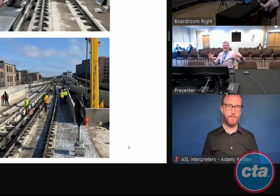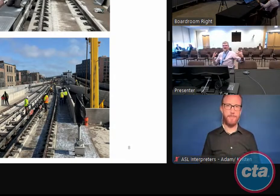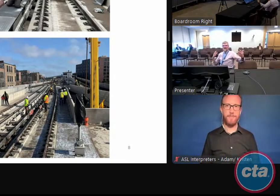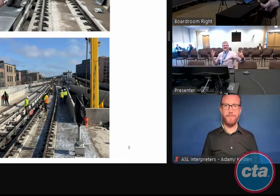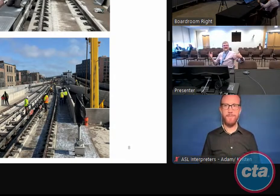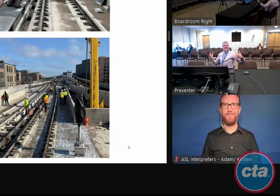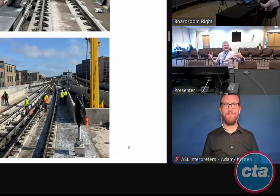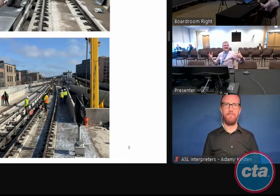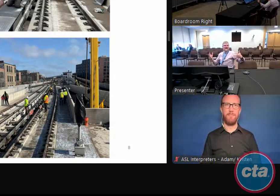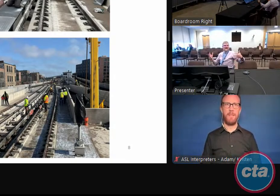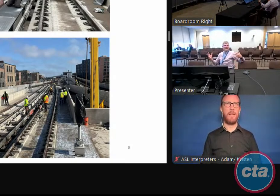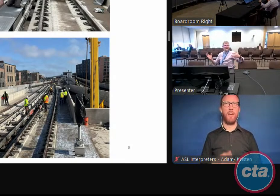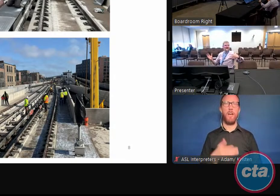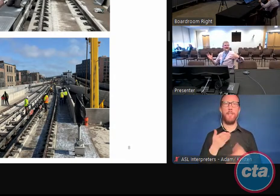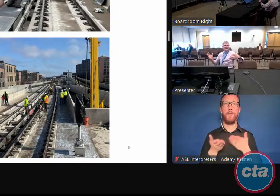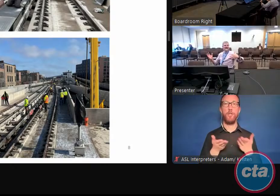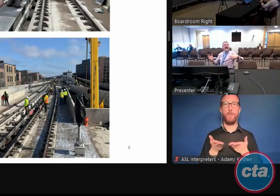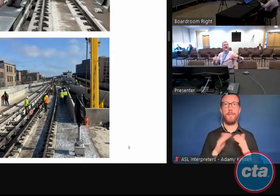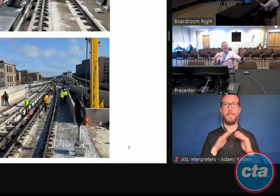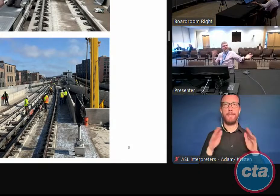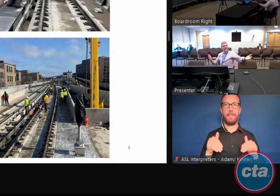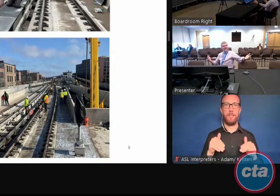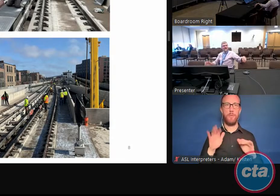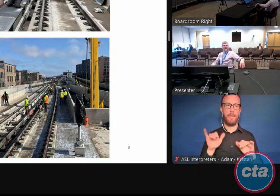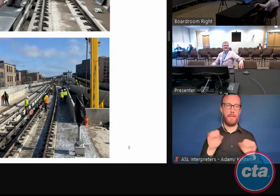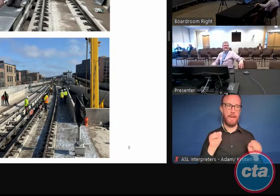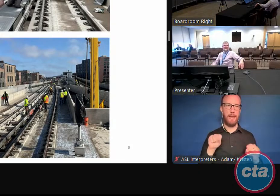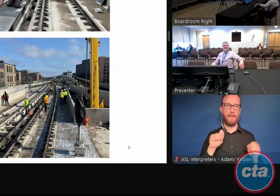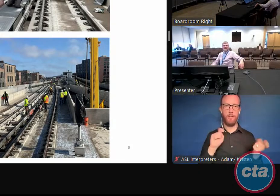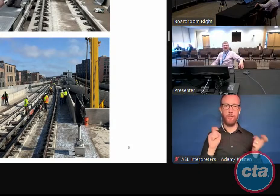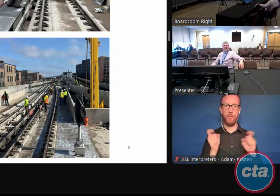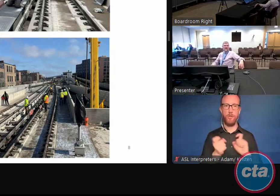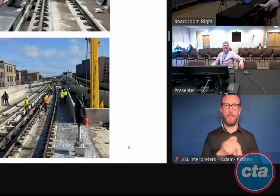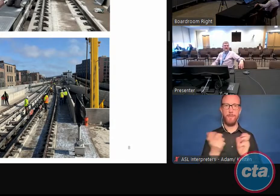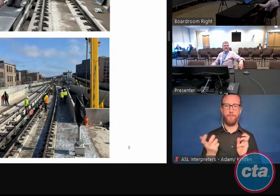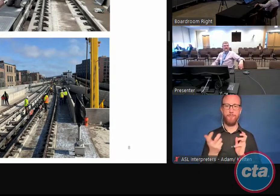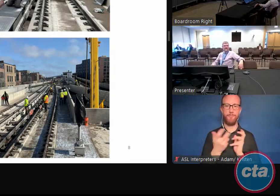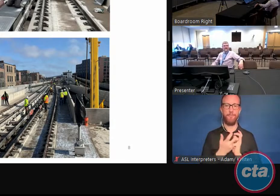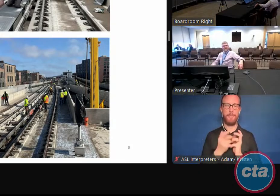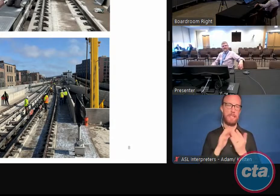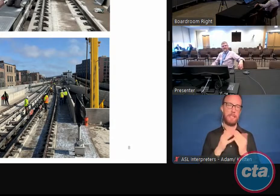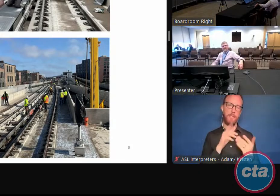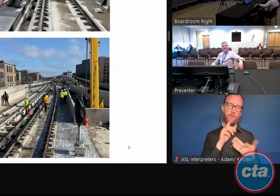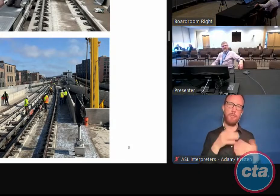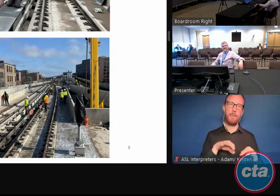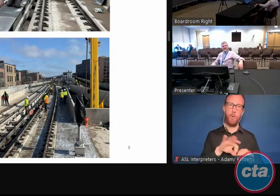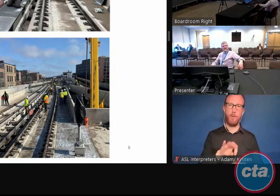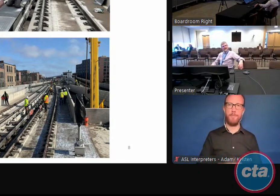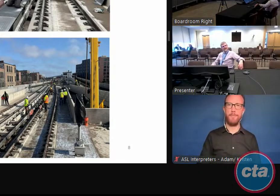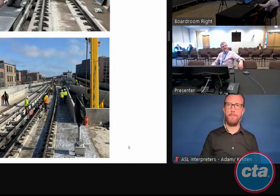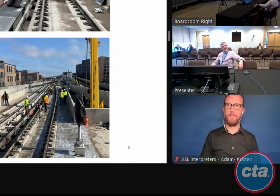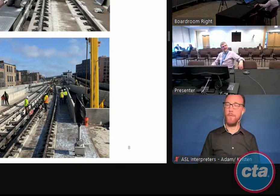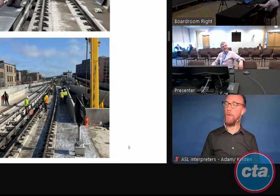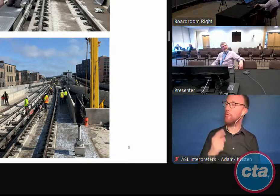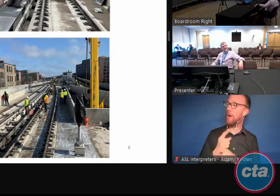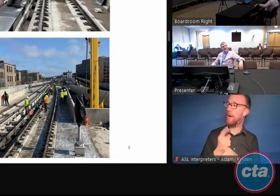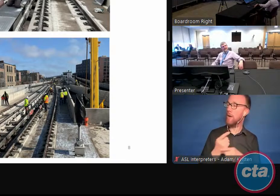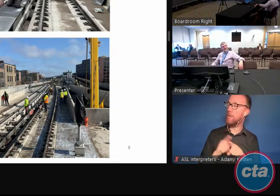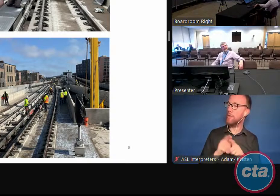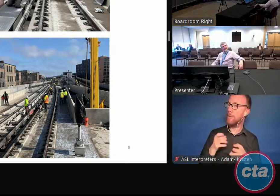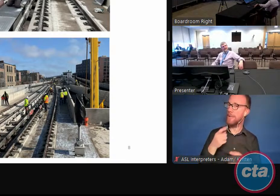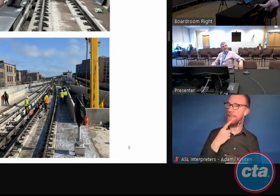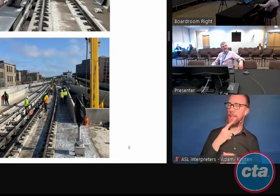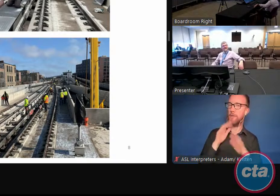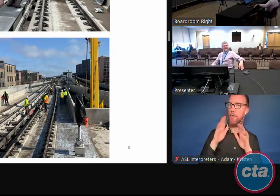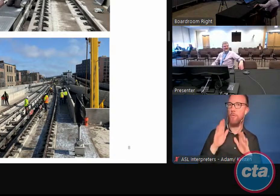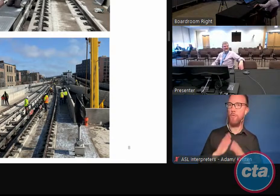a service system that can evolve with the city is really important. So. Right. I want to also add, it was a great presentation. Like